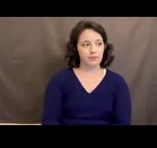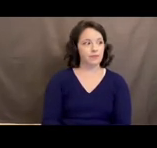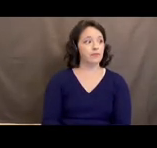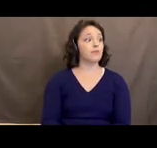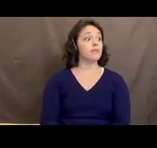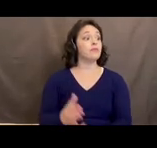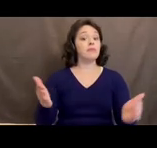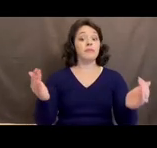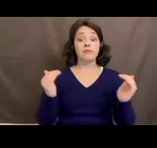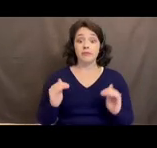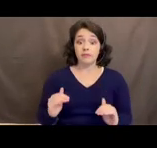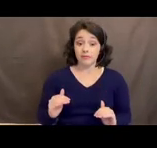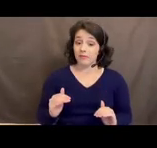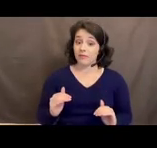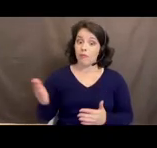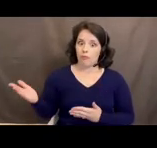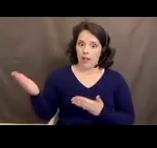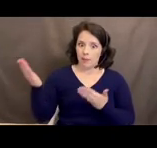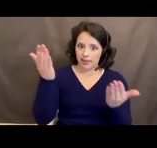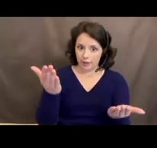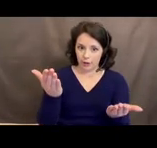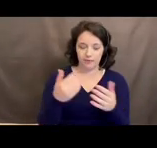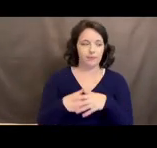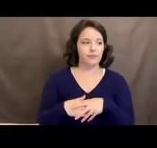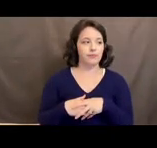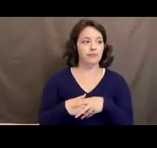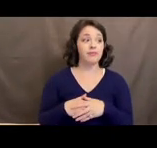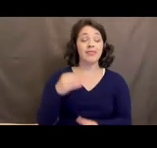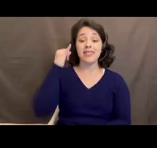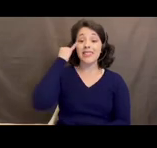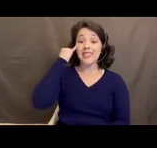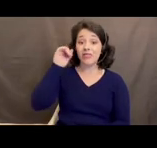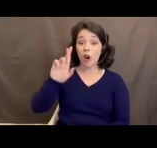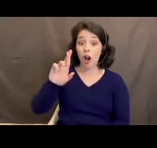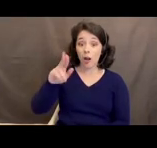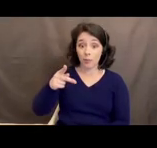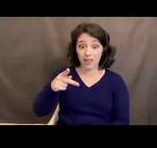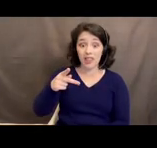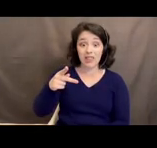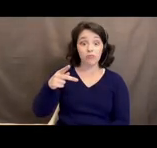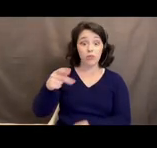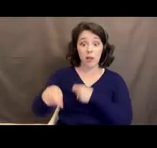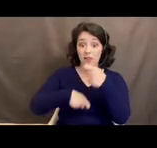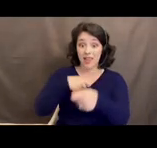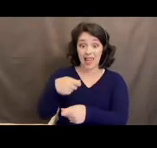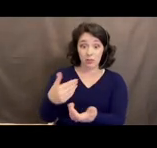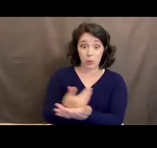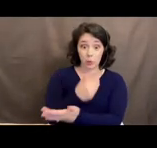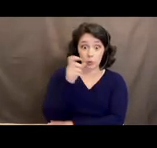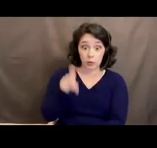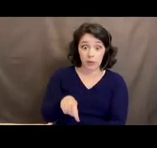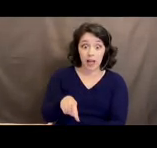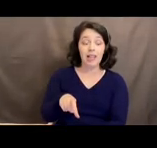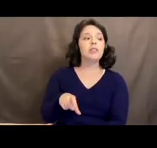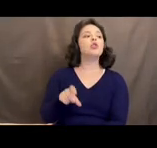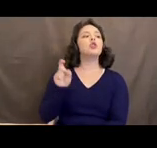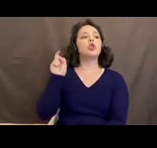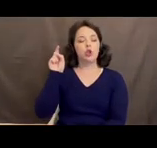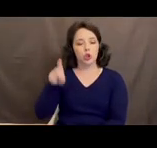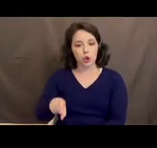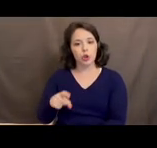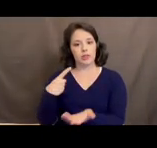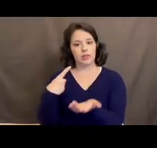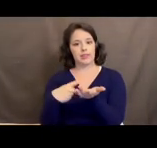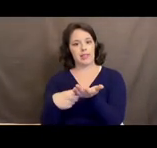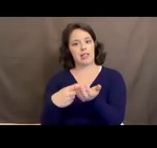If there is a change in RP, we encourage you to advocate with the SSA to keep all the funds in the ABLE